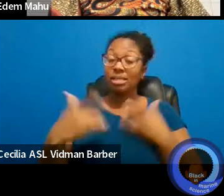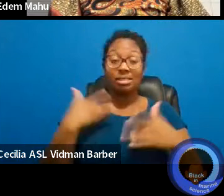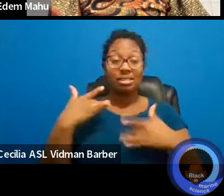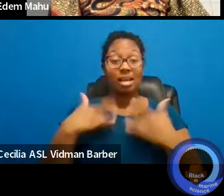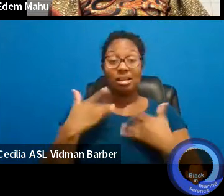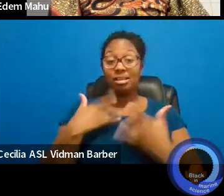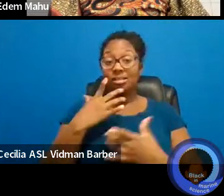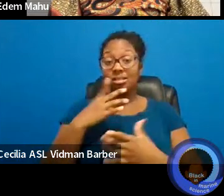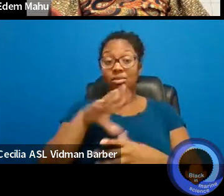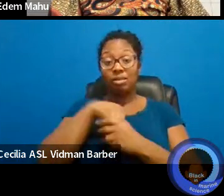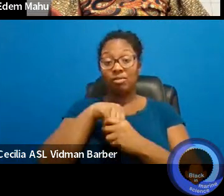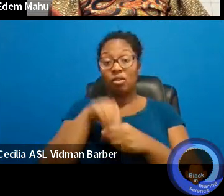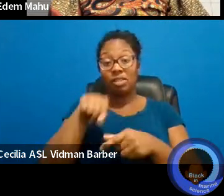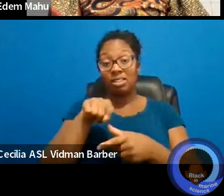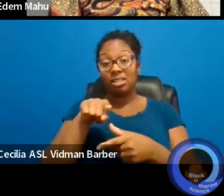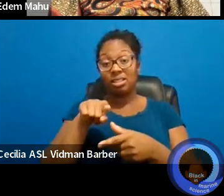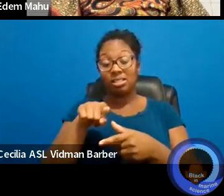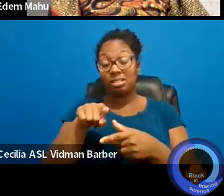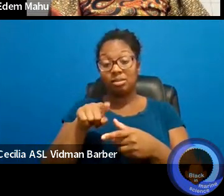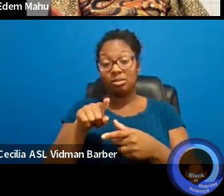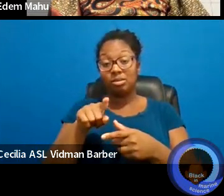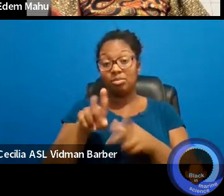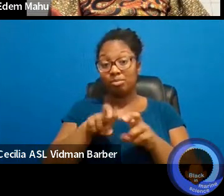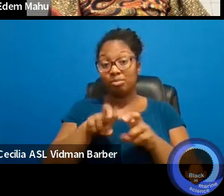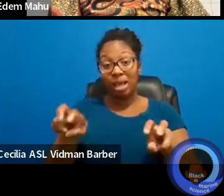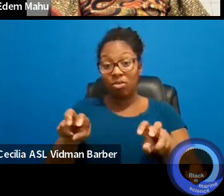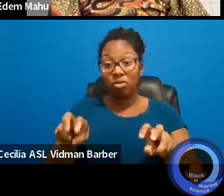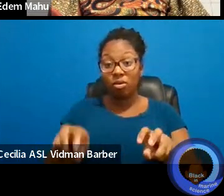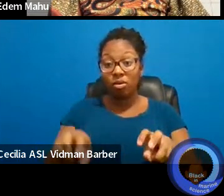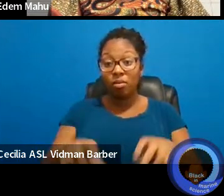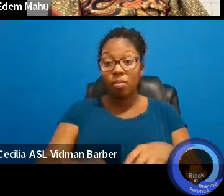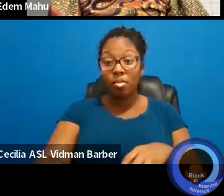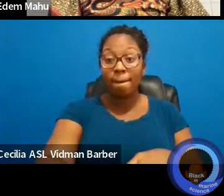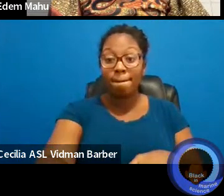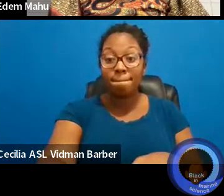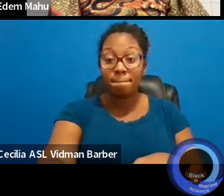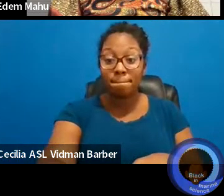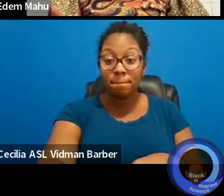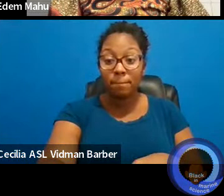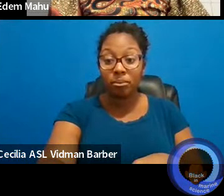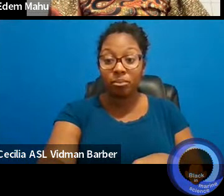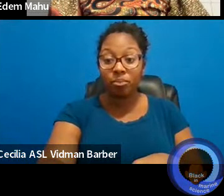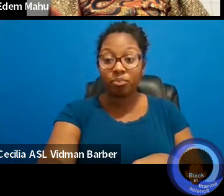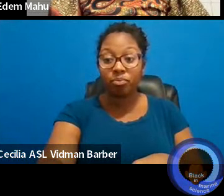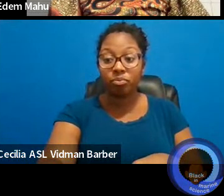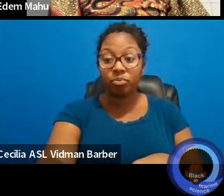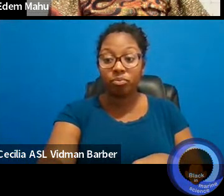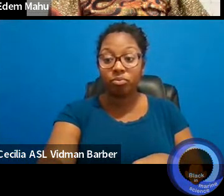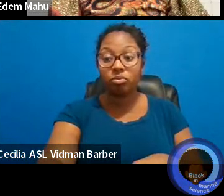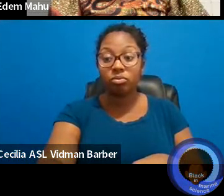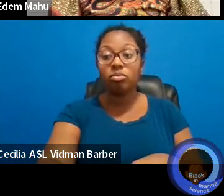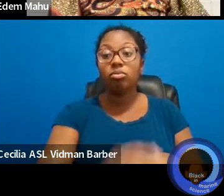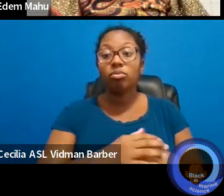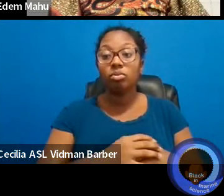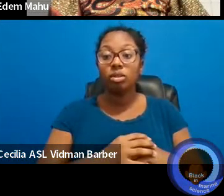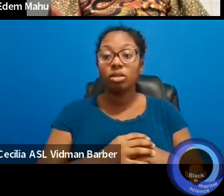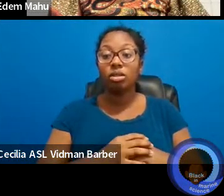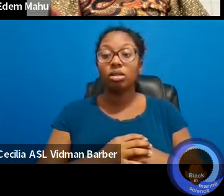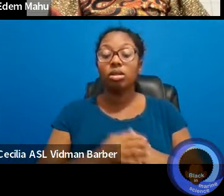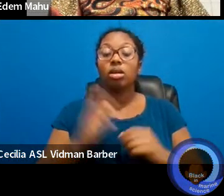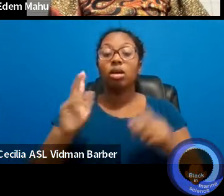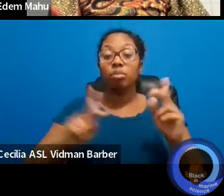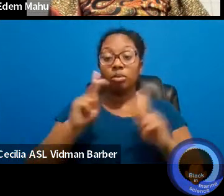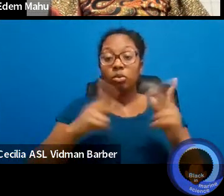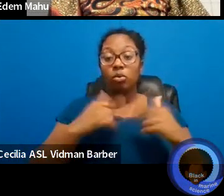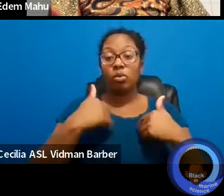a Black marine scientist in West Africa is somewhat challenging due to the lack of technological advancement for data acquisition and